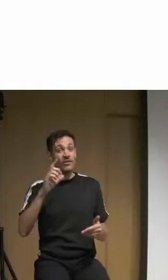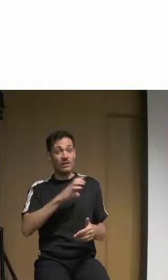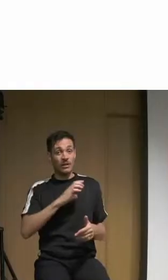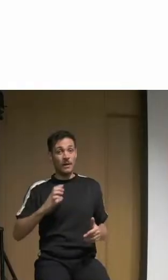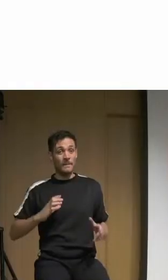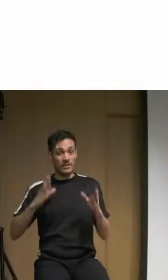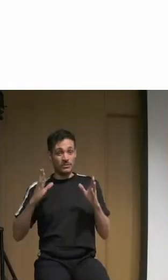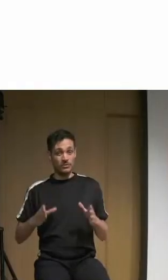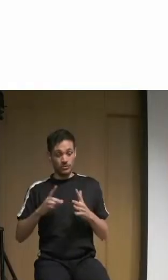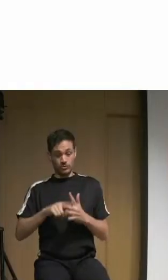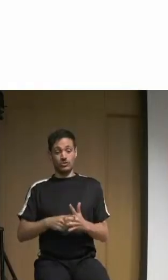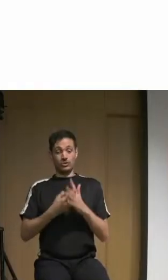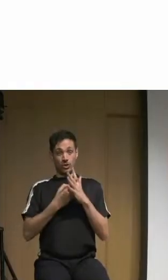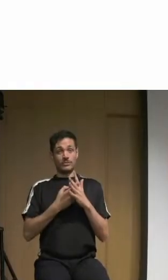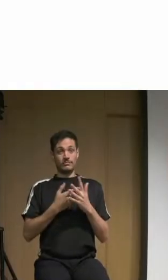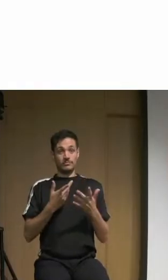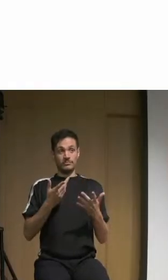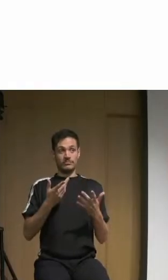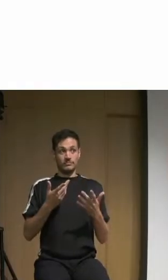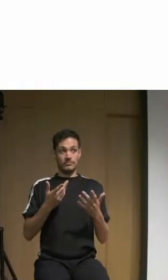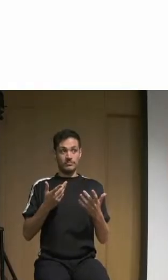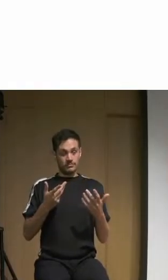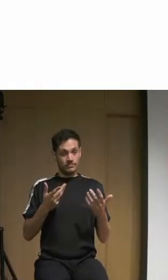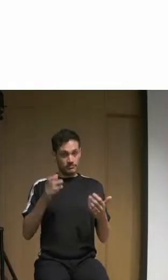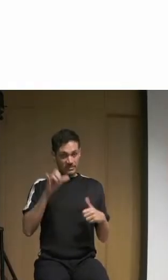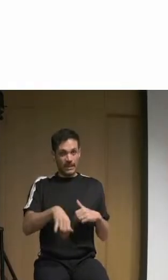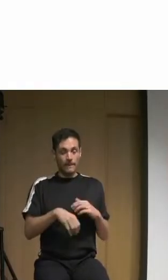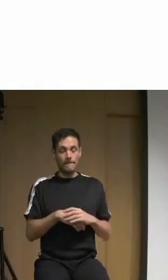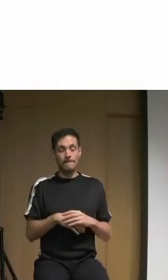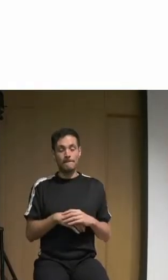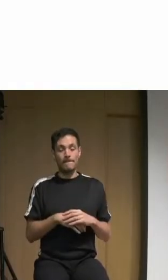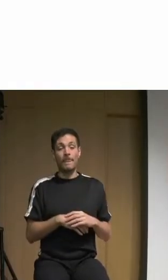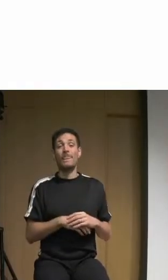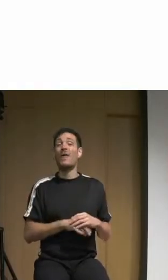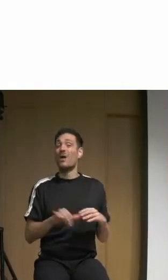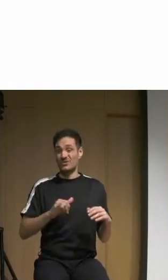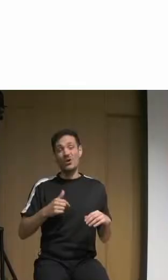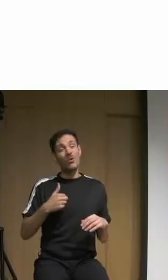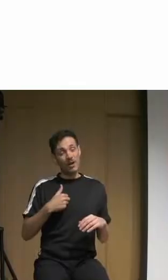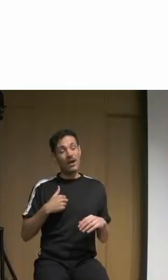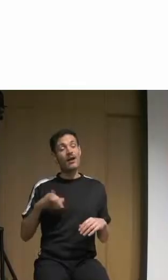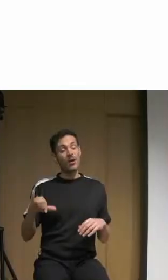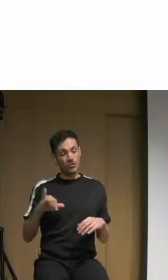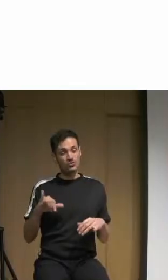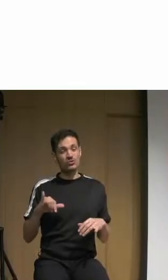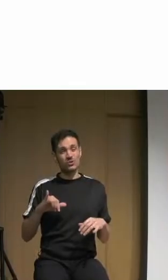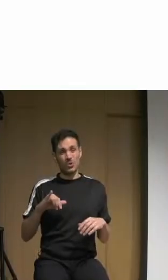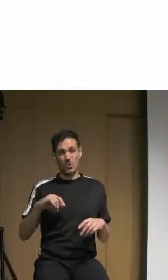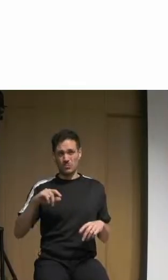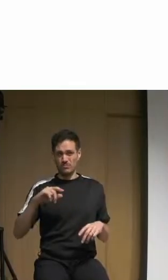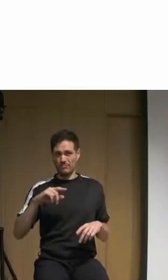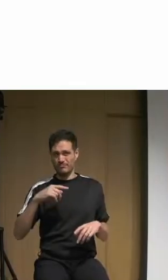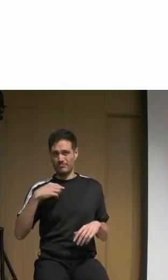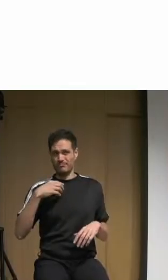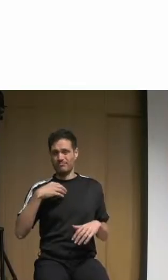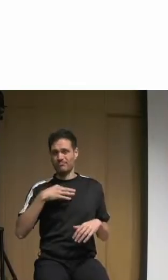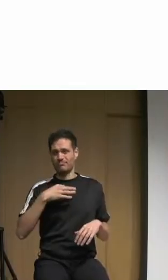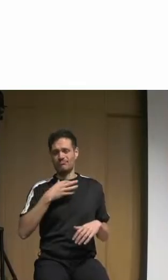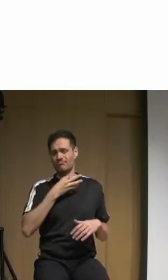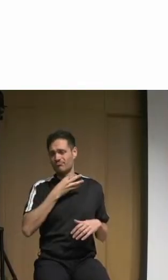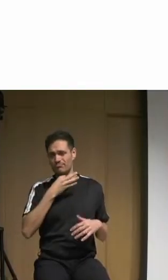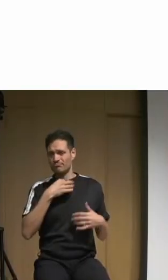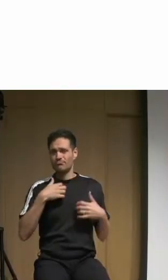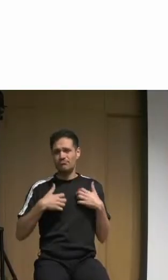this process. And for the record, I question the integrity of the facilitator, and by no